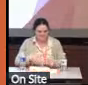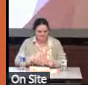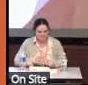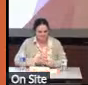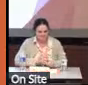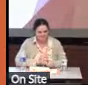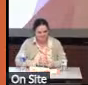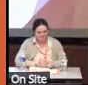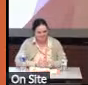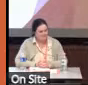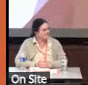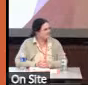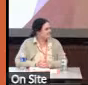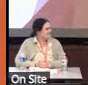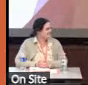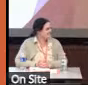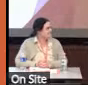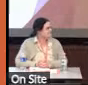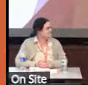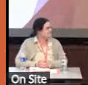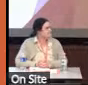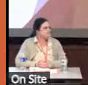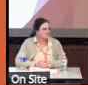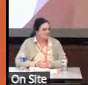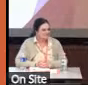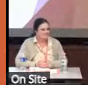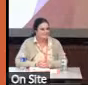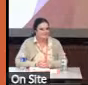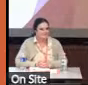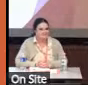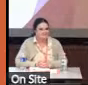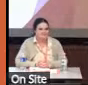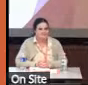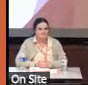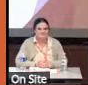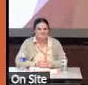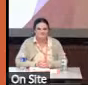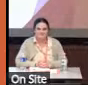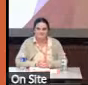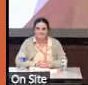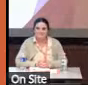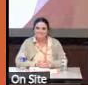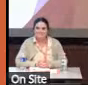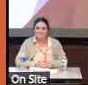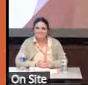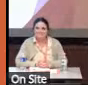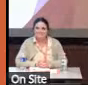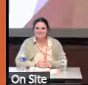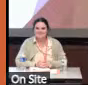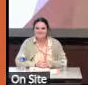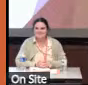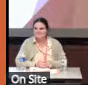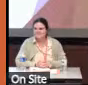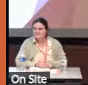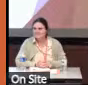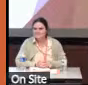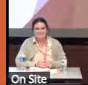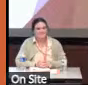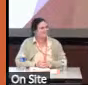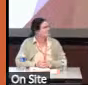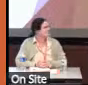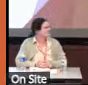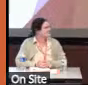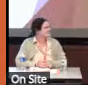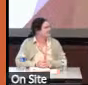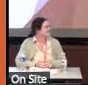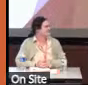Okay. Please don't hesitate to reach out. Let us know if you have questions. We're excited to be here and excited to be a part of this process. So thank you all